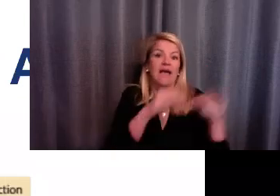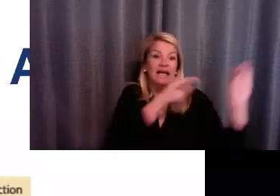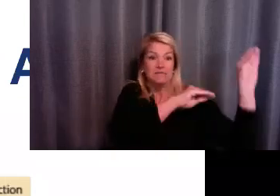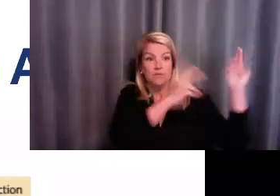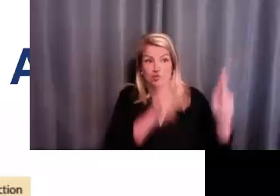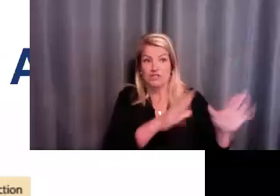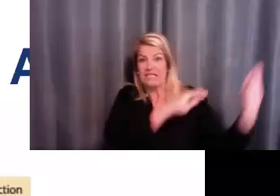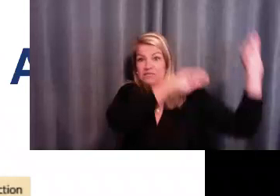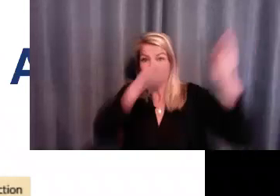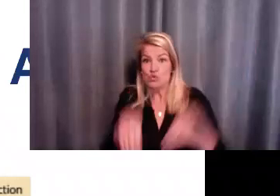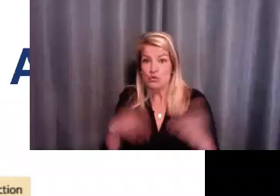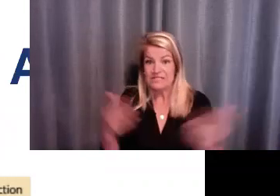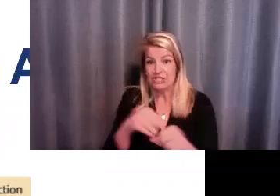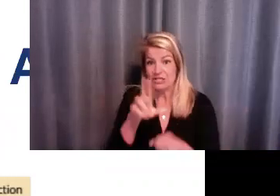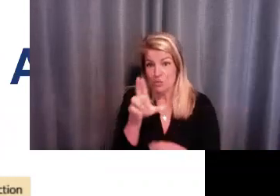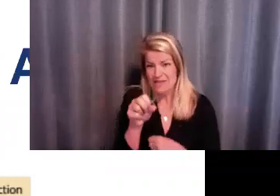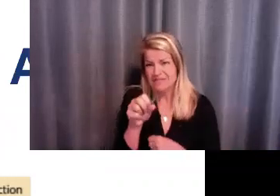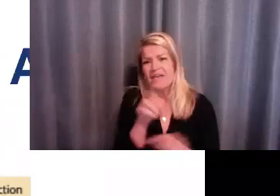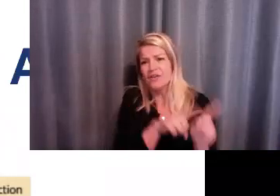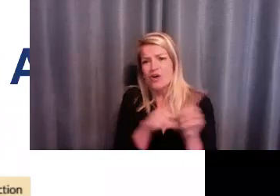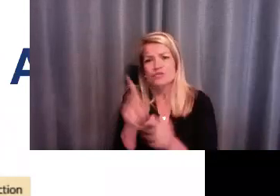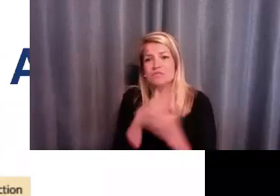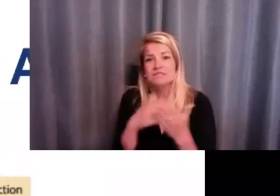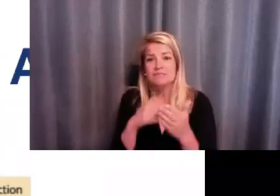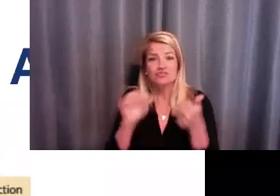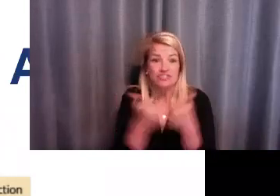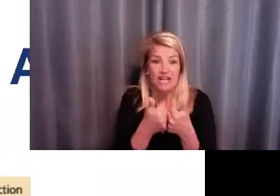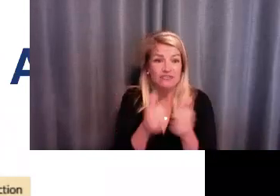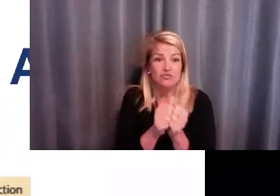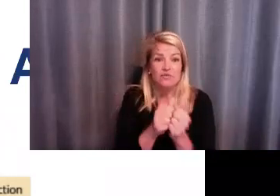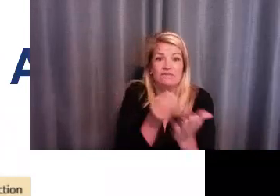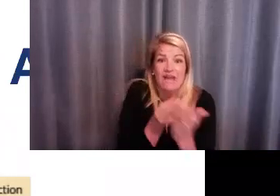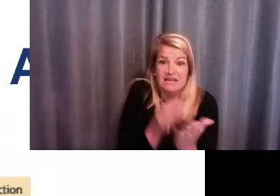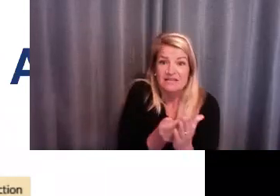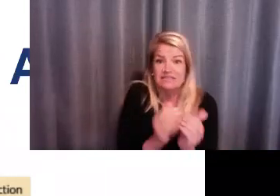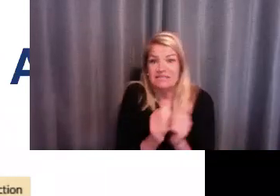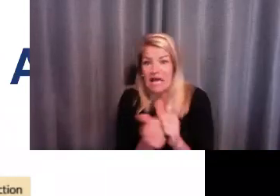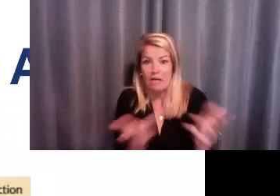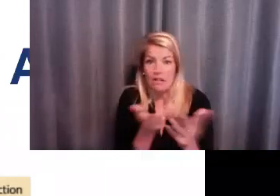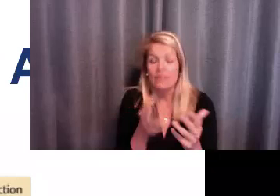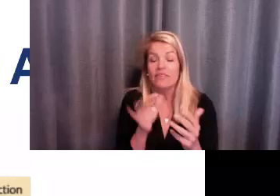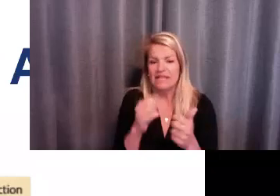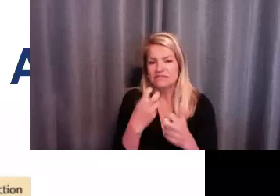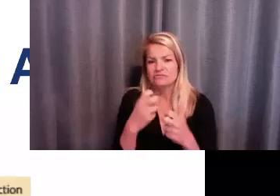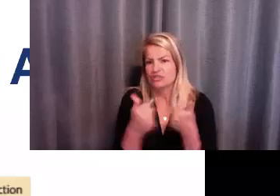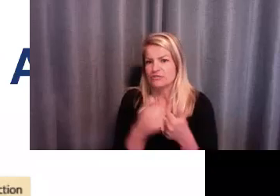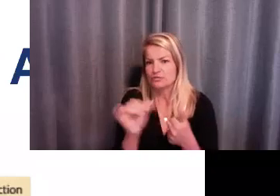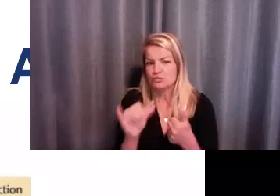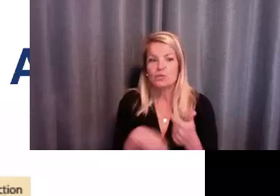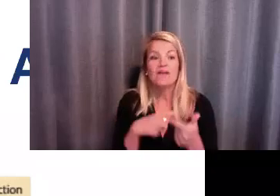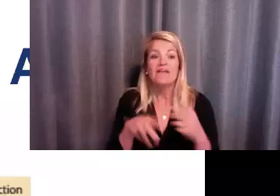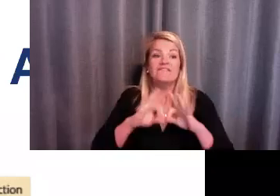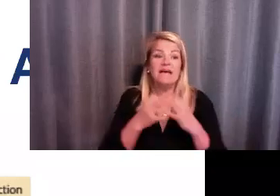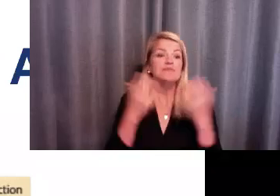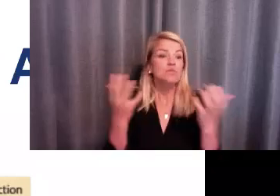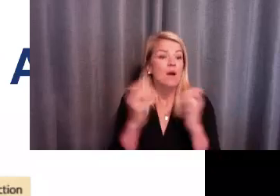and also some of the challenges such as financial concerns they may experience. Families often desire greater opportunities